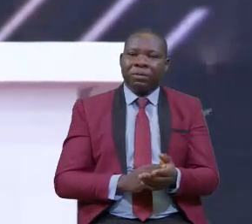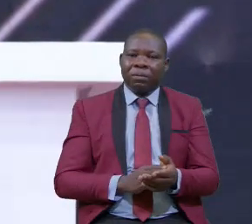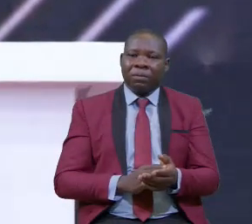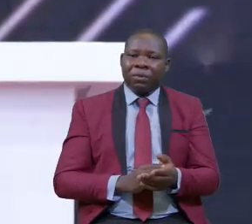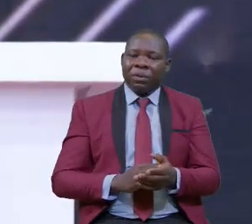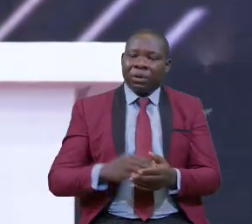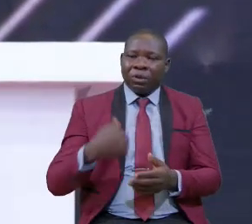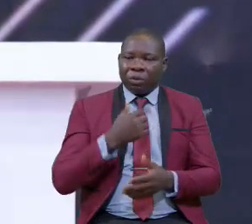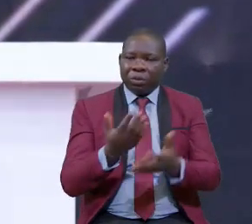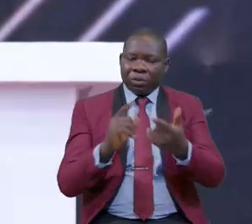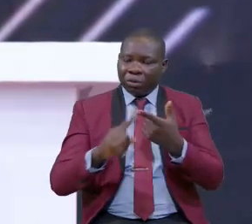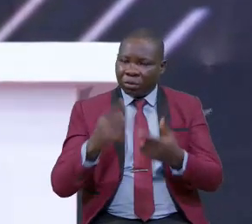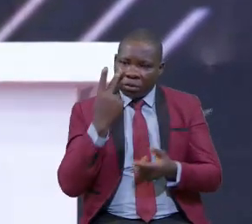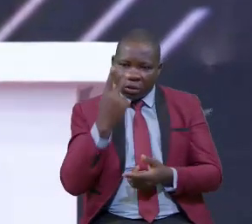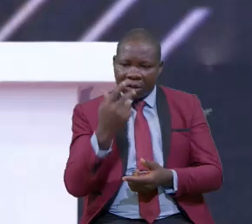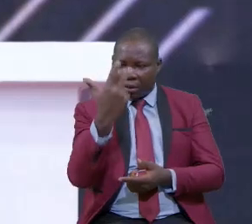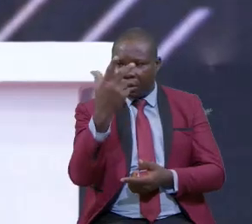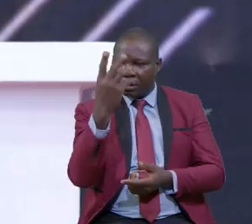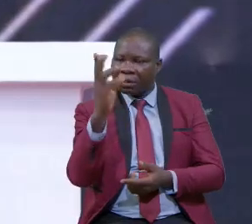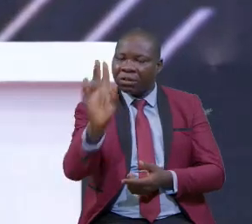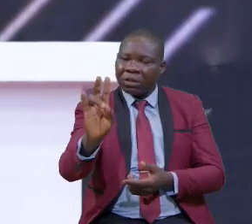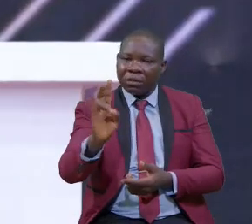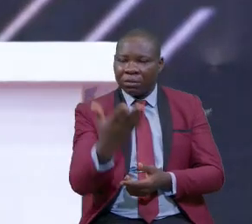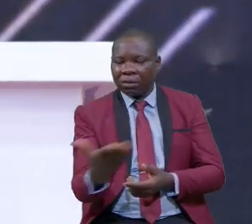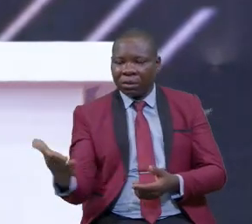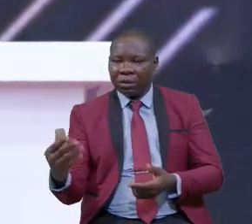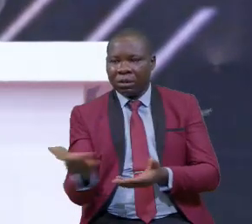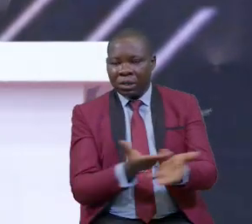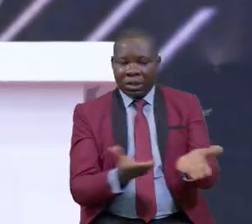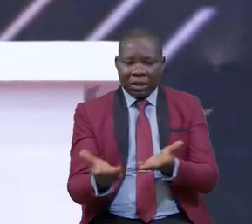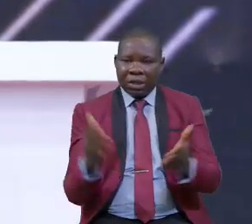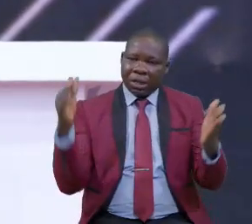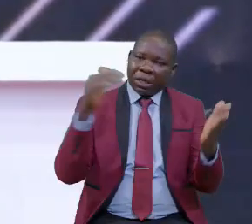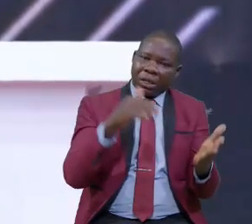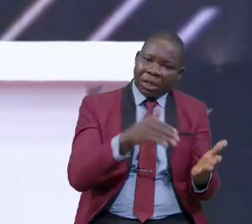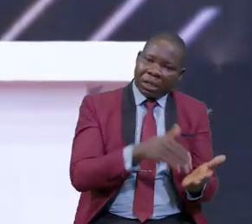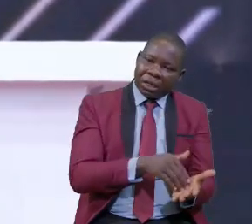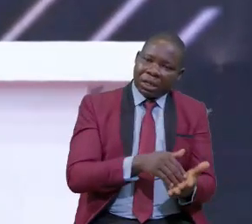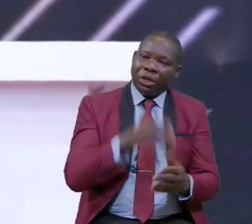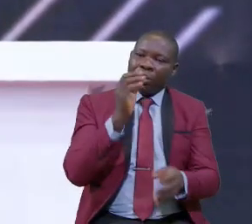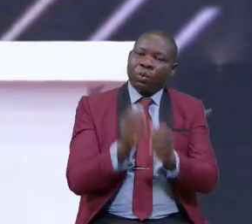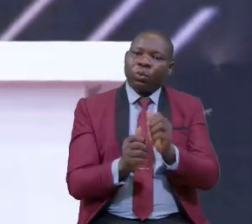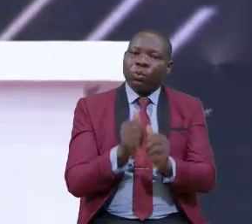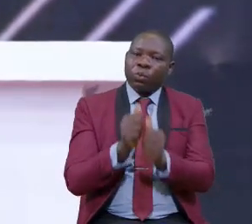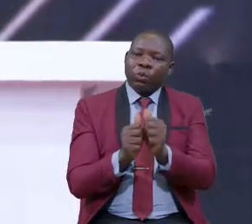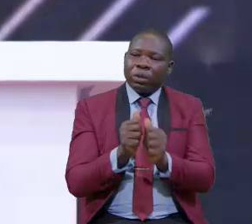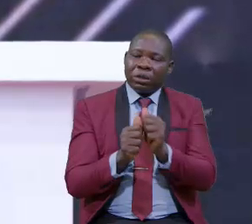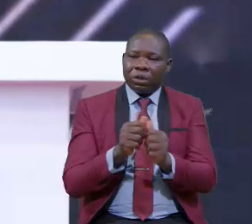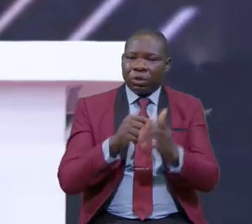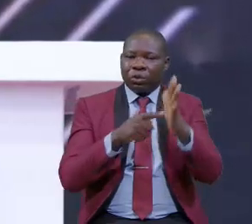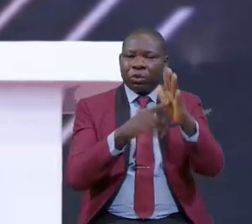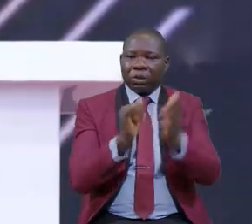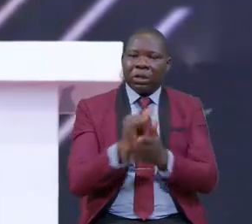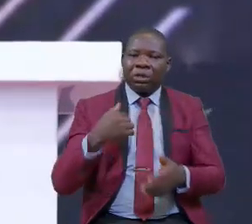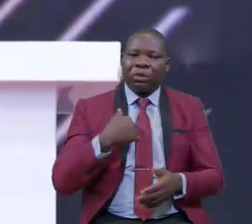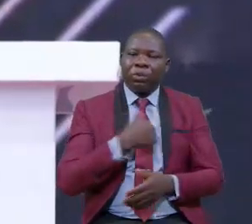seven things here again, which shows that now we are for the praise of